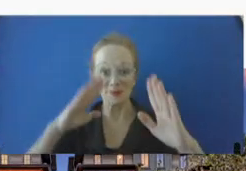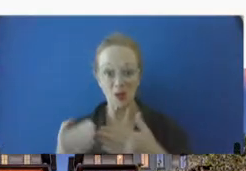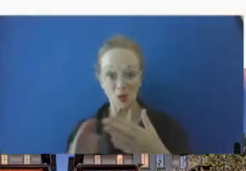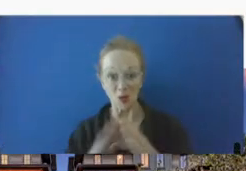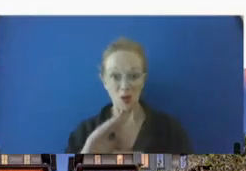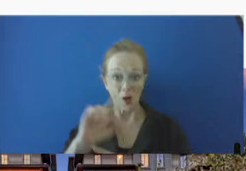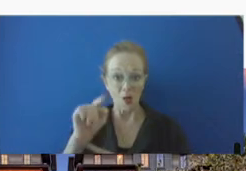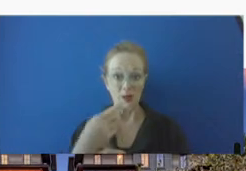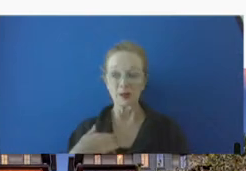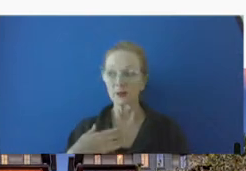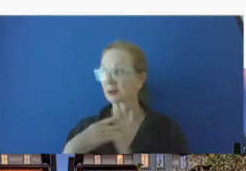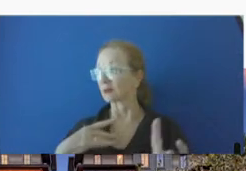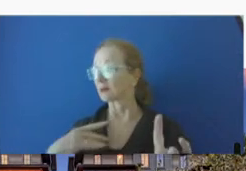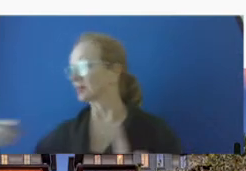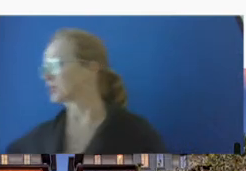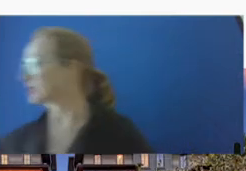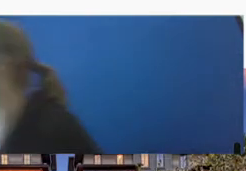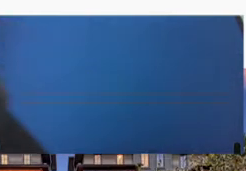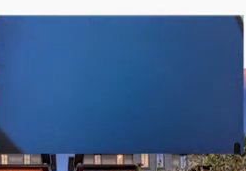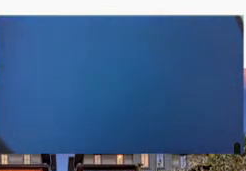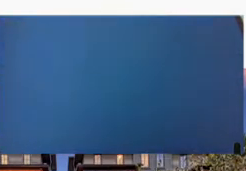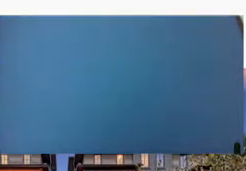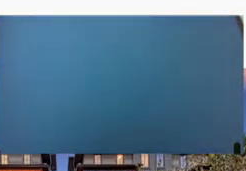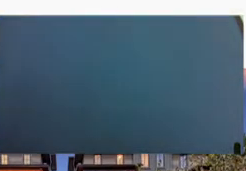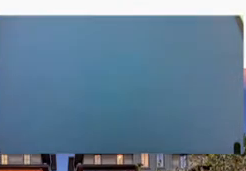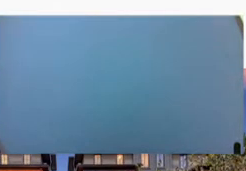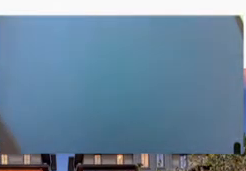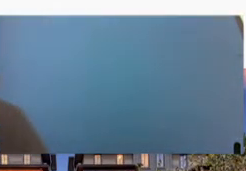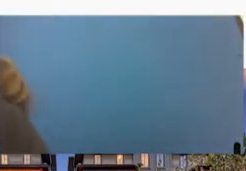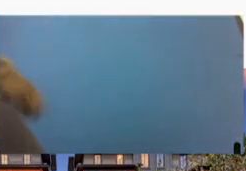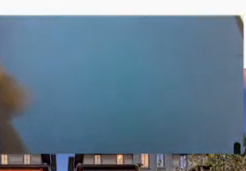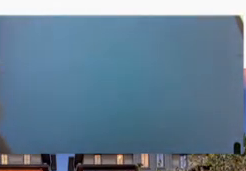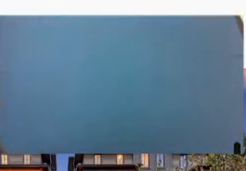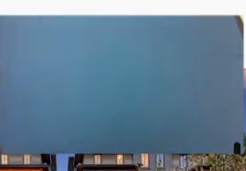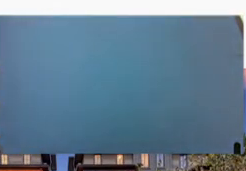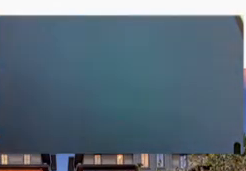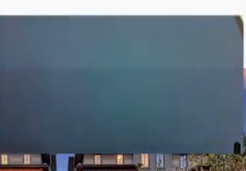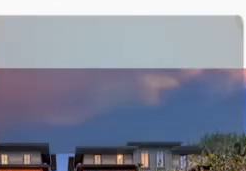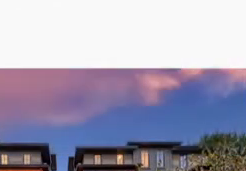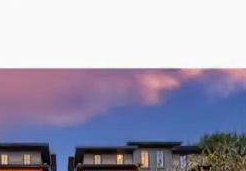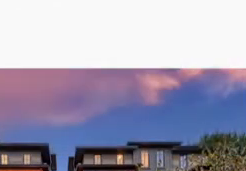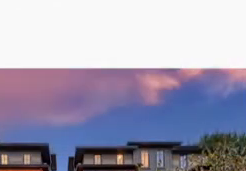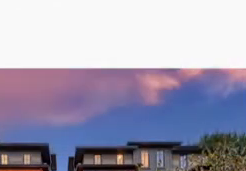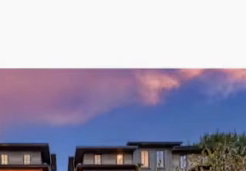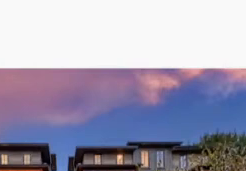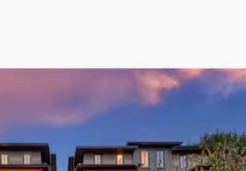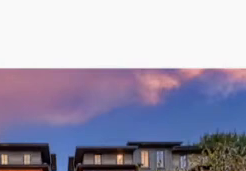districts N1A, B, C, and D. Triplexes can be challenging because